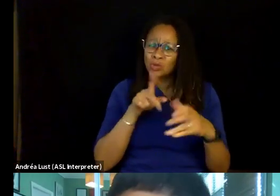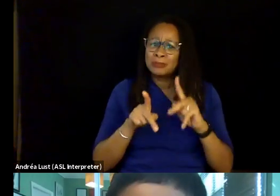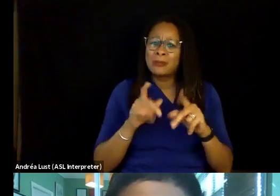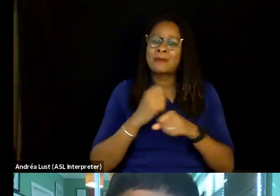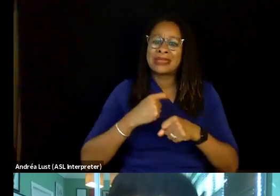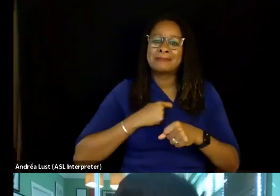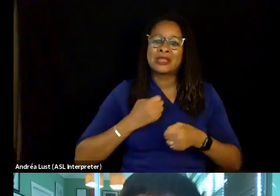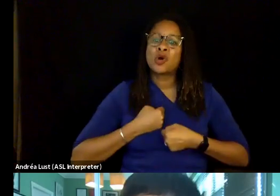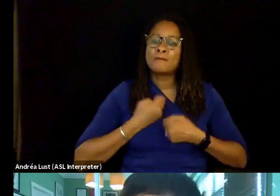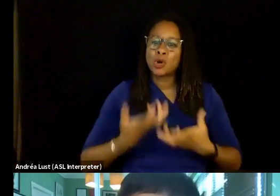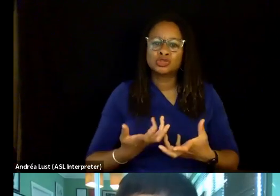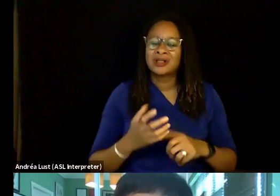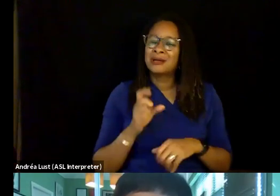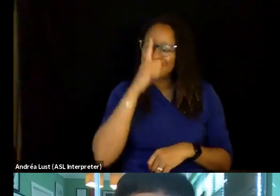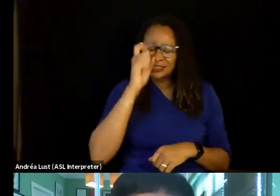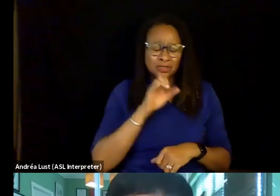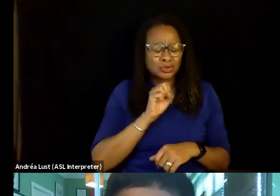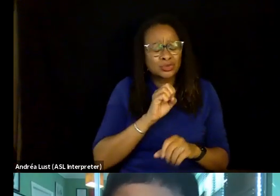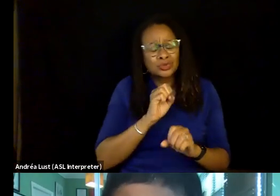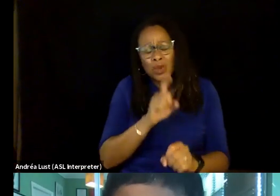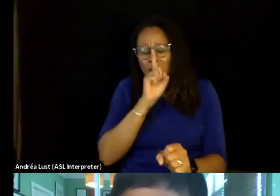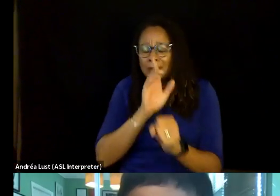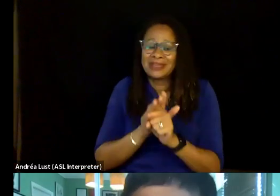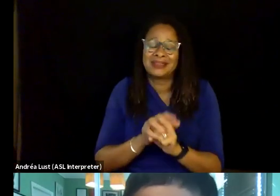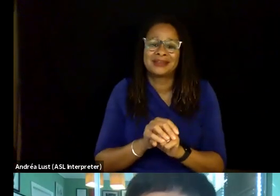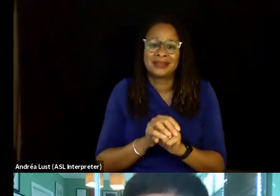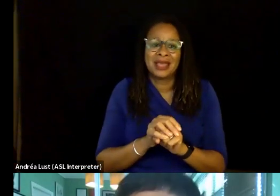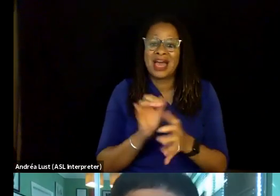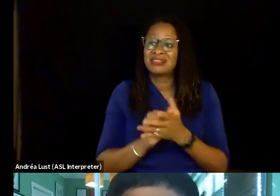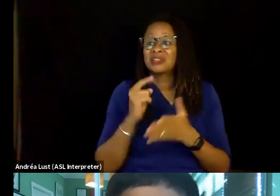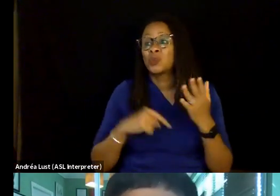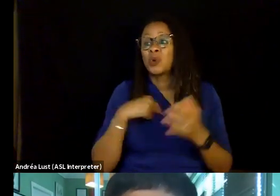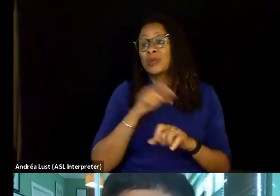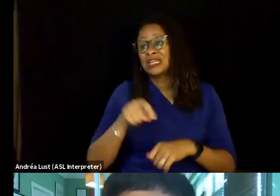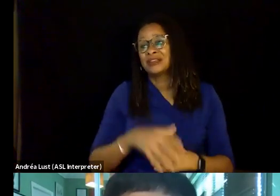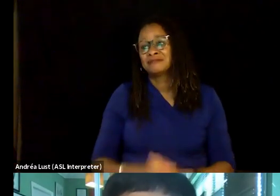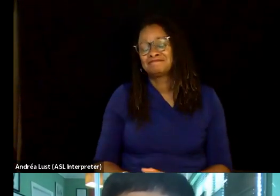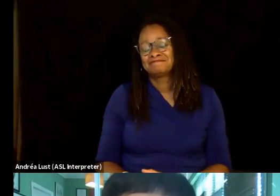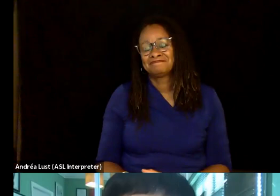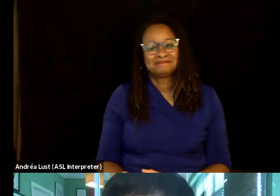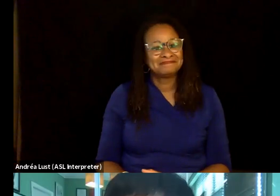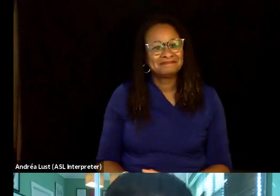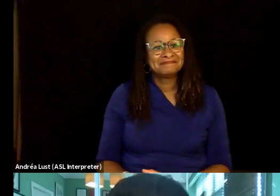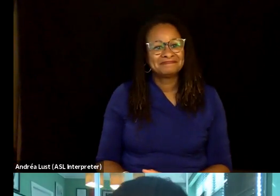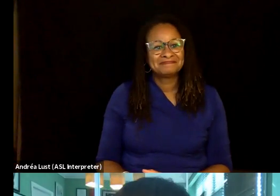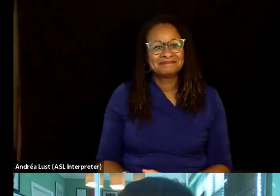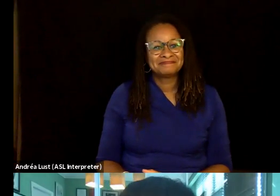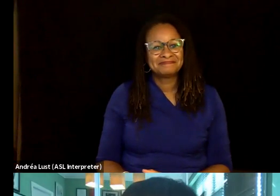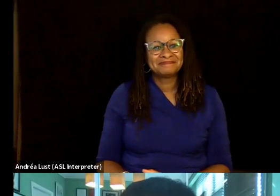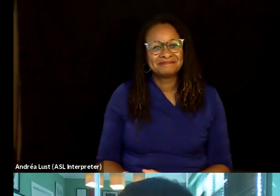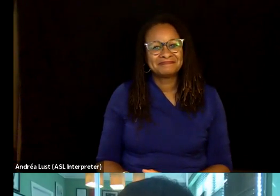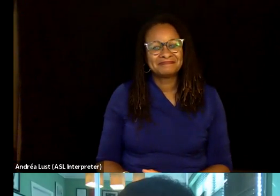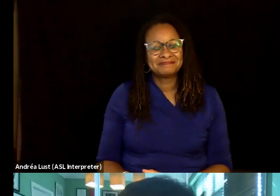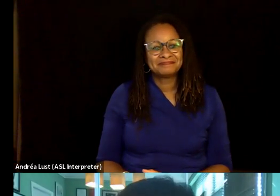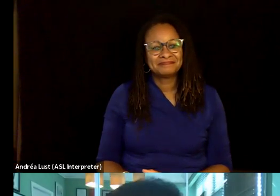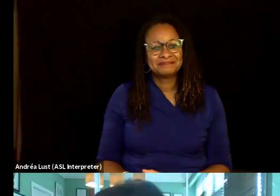they're so committed, which is what we need. So great. I think